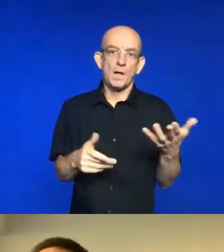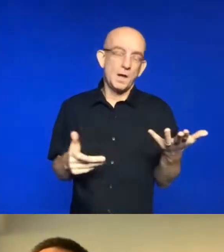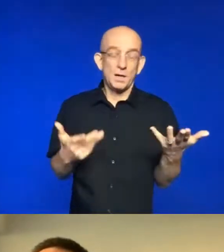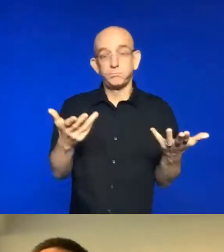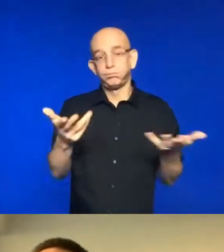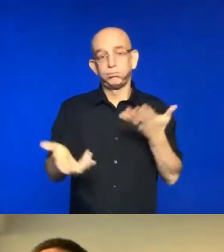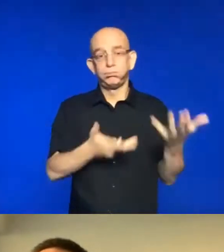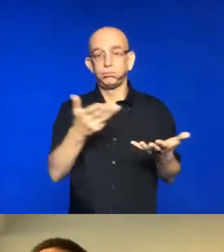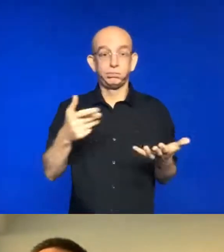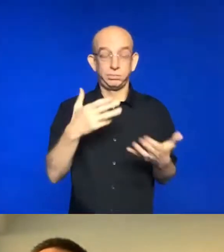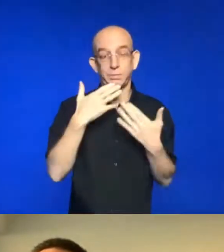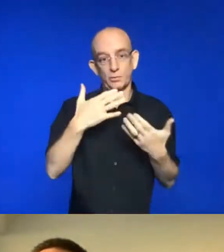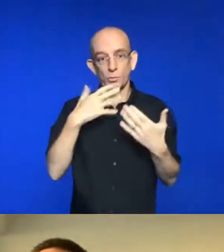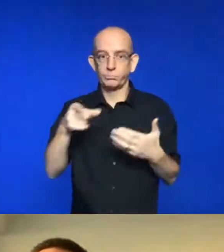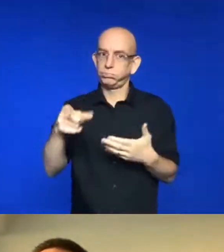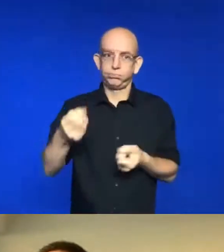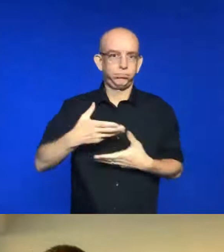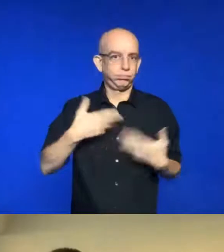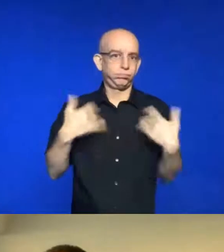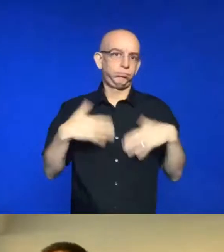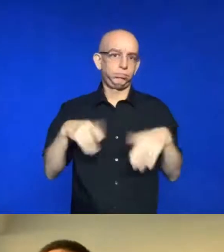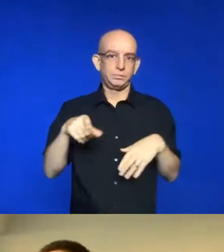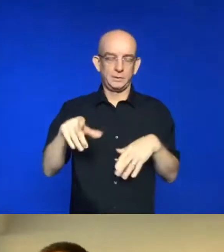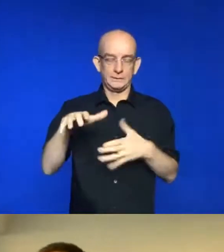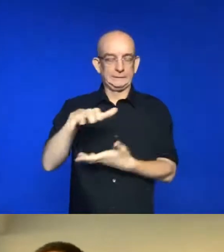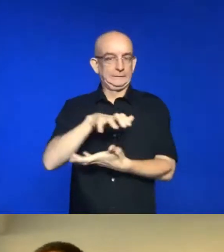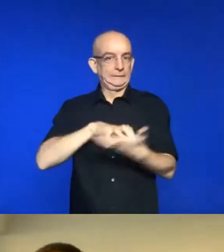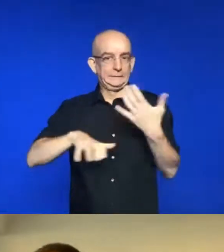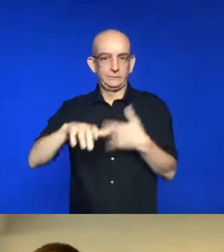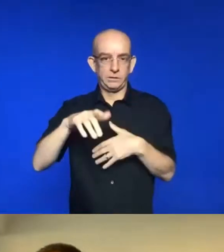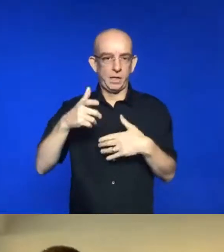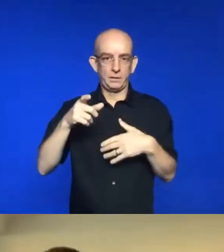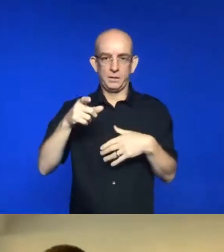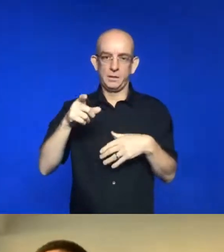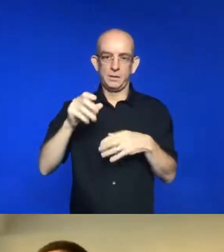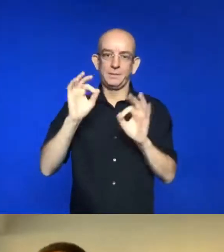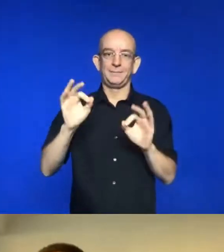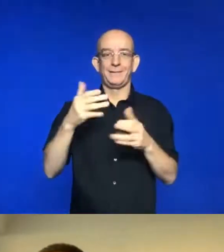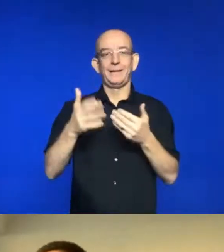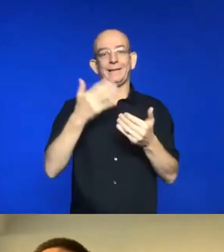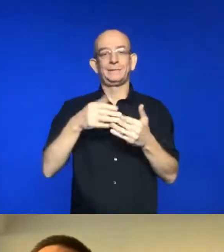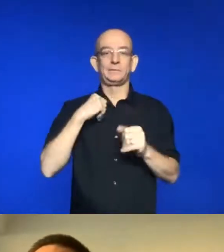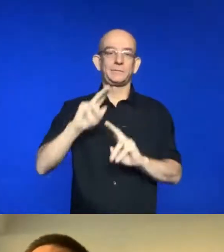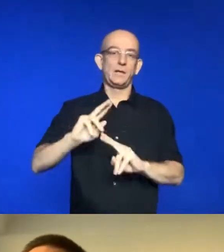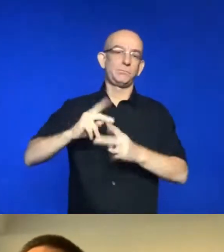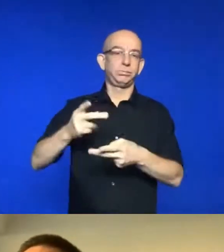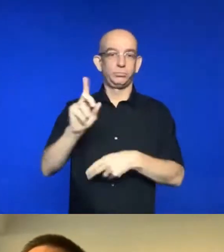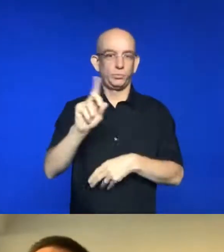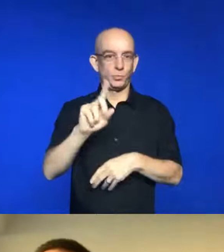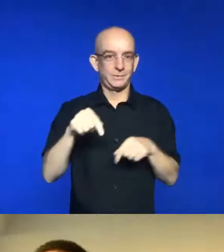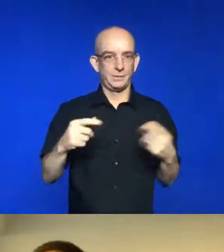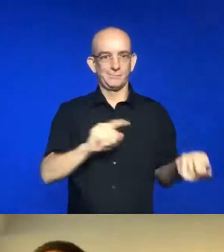think the debate in high income countries is not the same than in low and middle income countries. I think in high income countries,